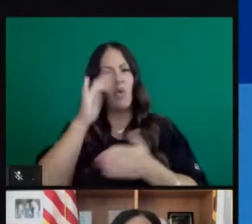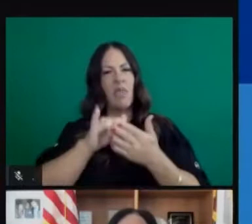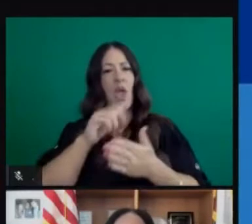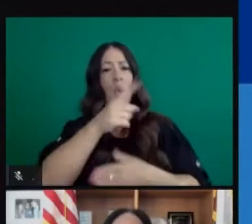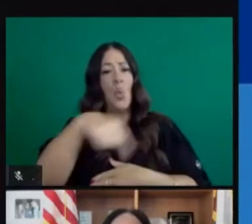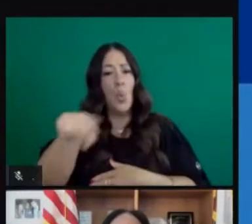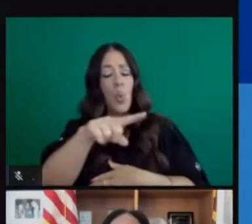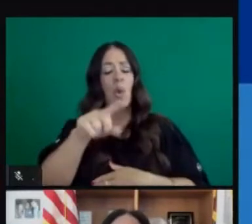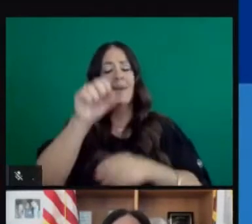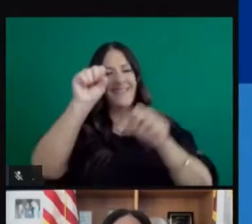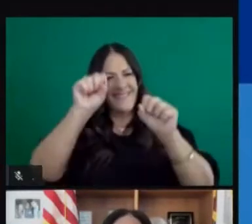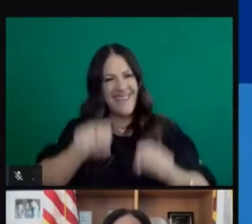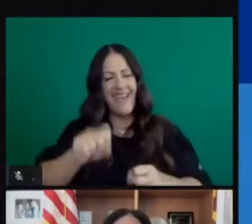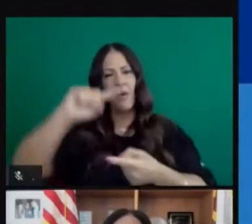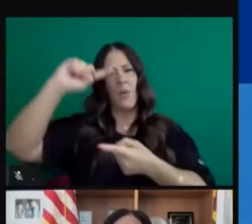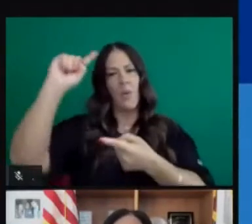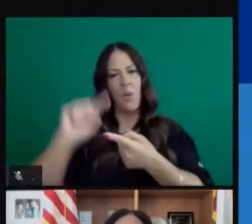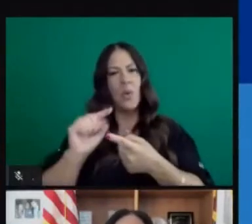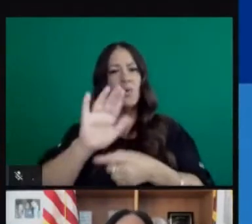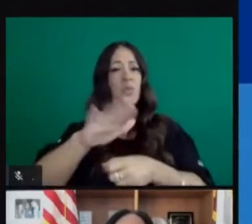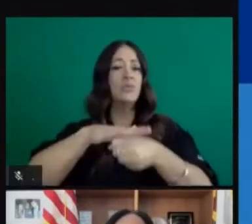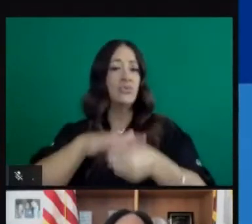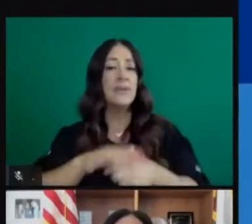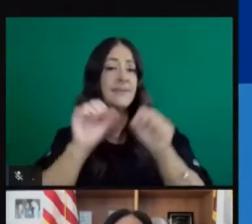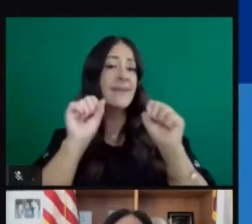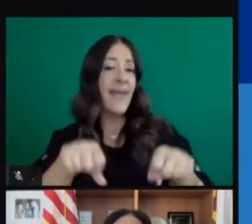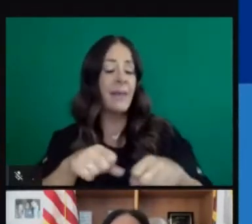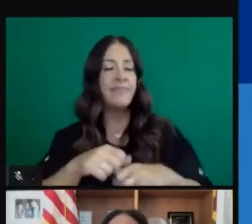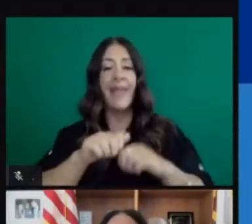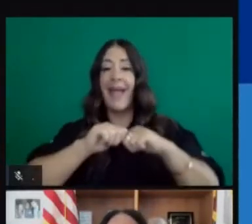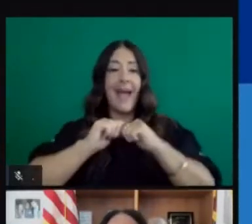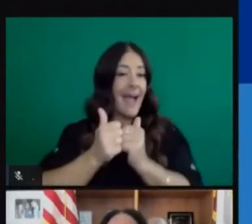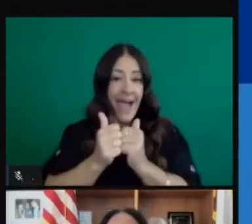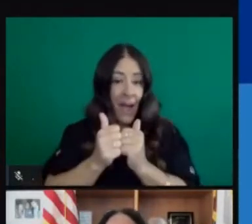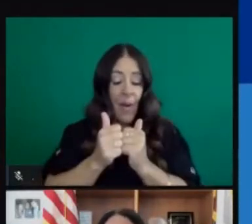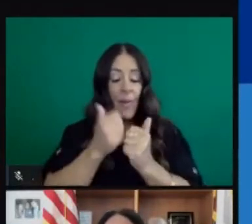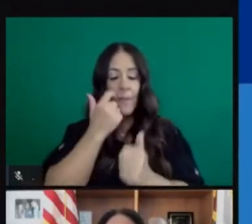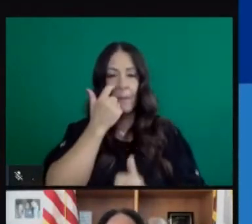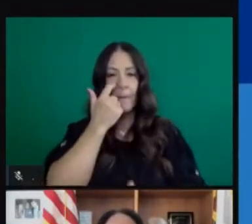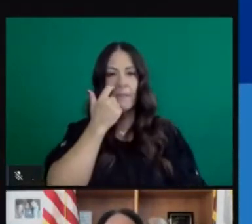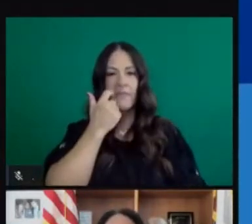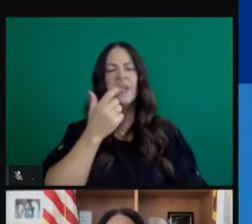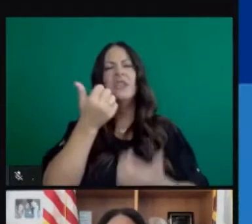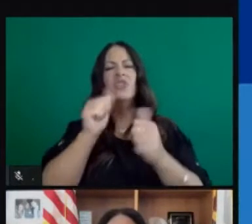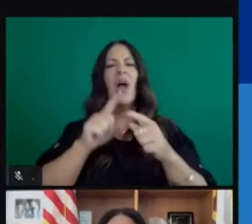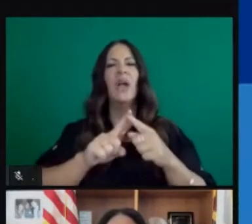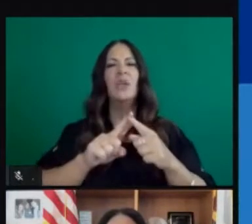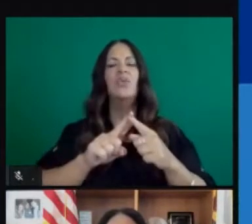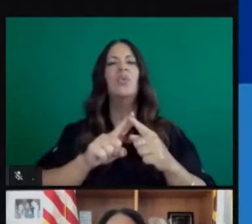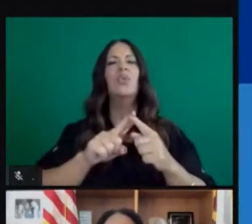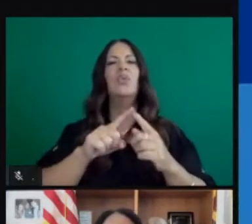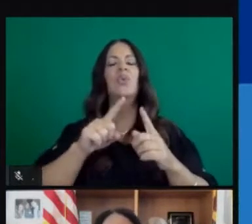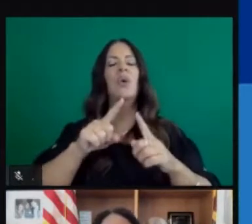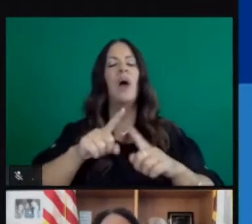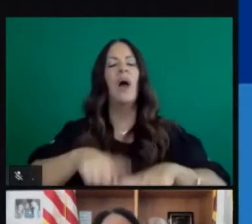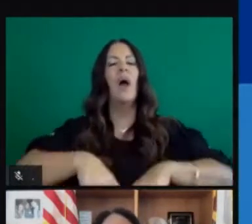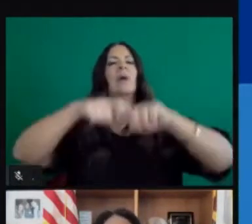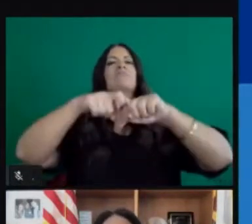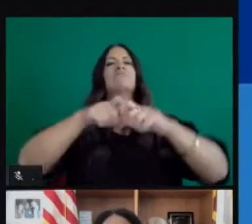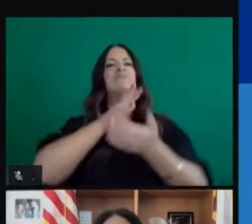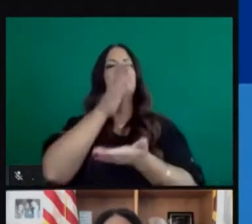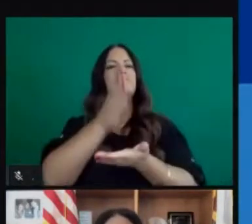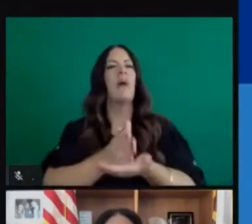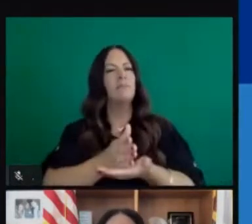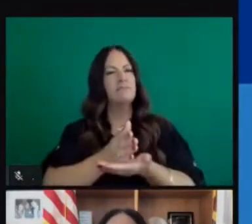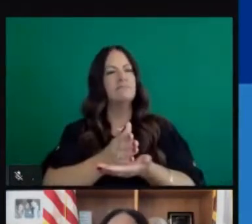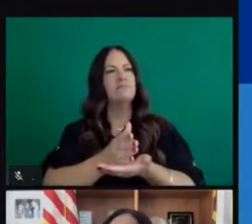do to help to mitigate that stress. Number one is just pause and remember to breathe, right? If you need